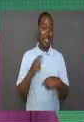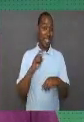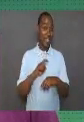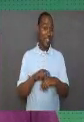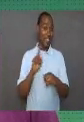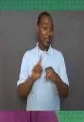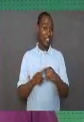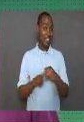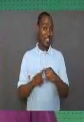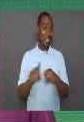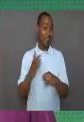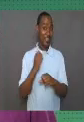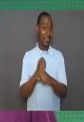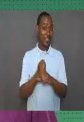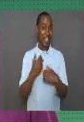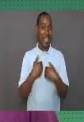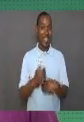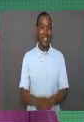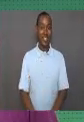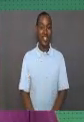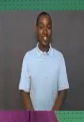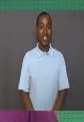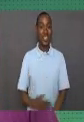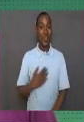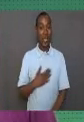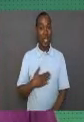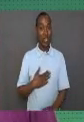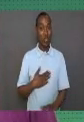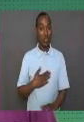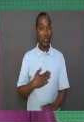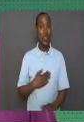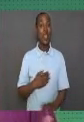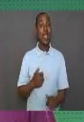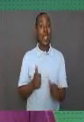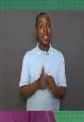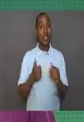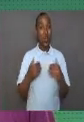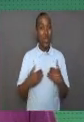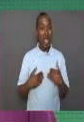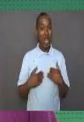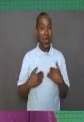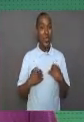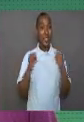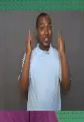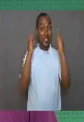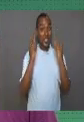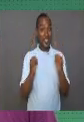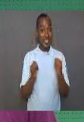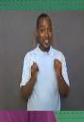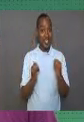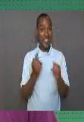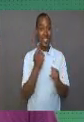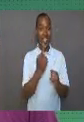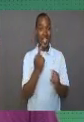activity. Please label the following diagram with structures we learned